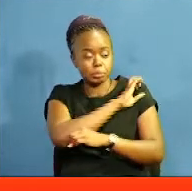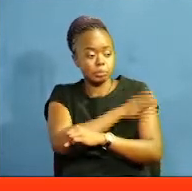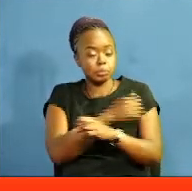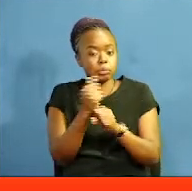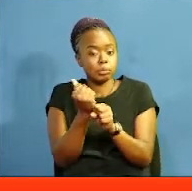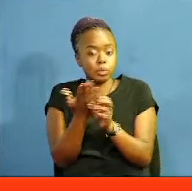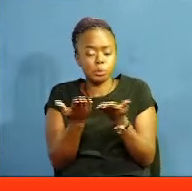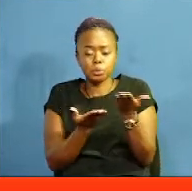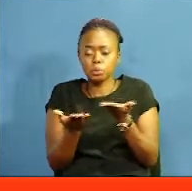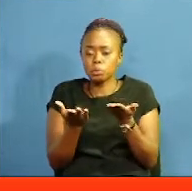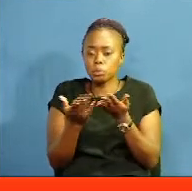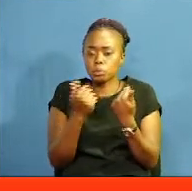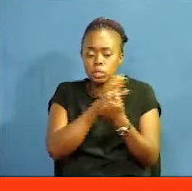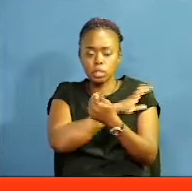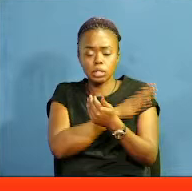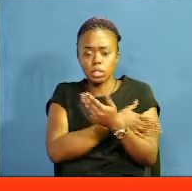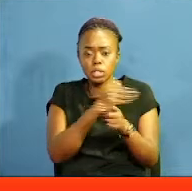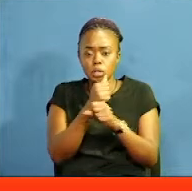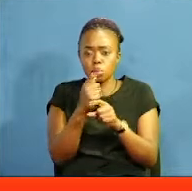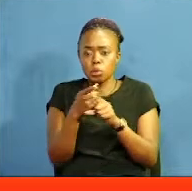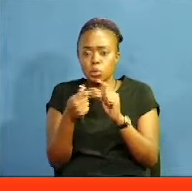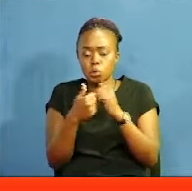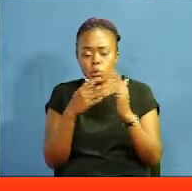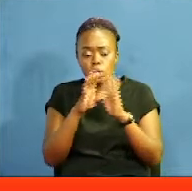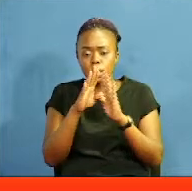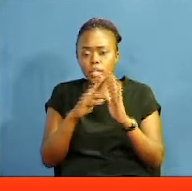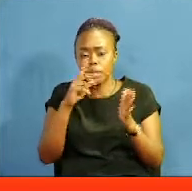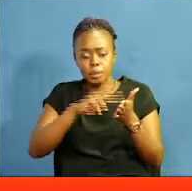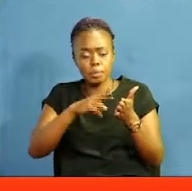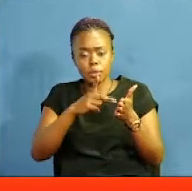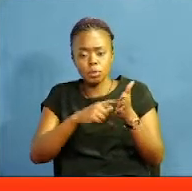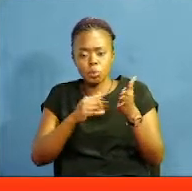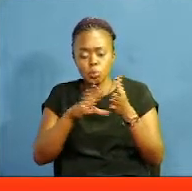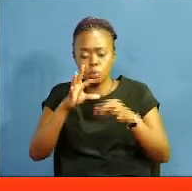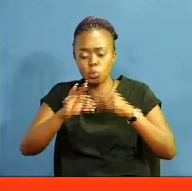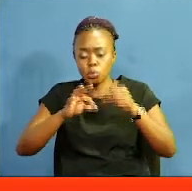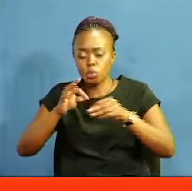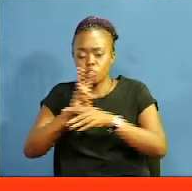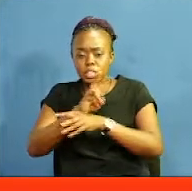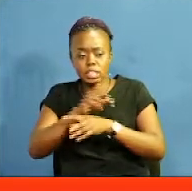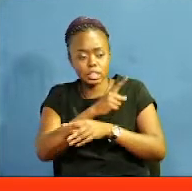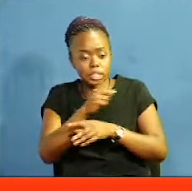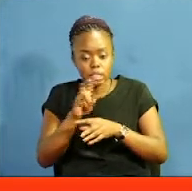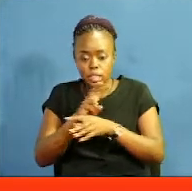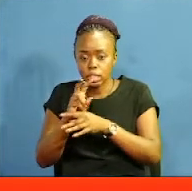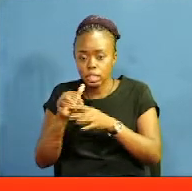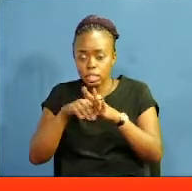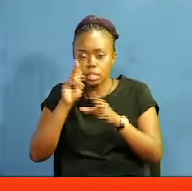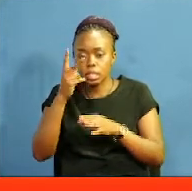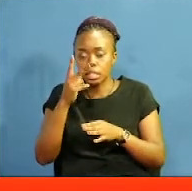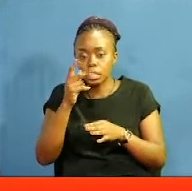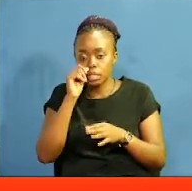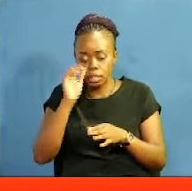works in formal economies. Formal economies are economies that economic transactions are visible. In